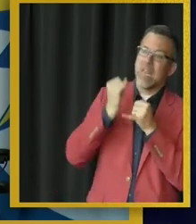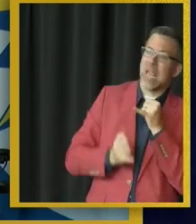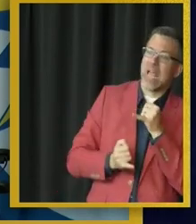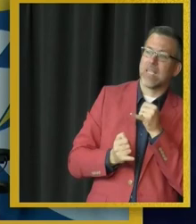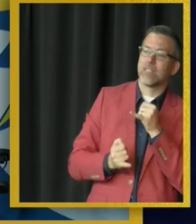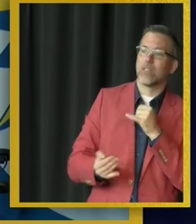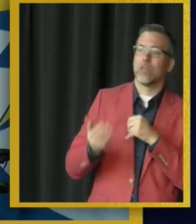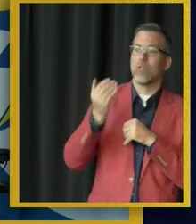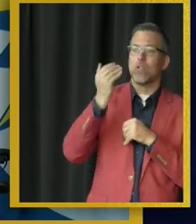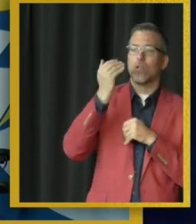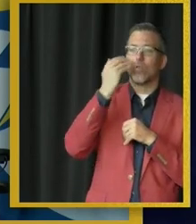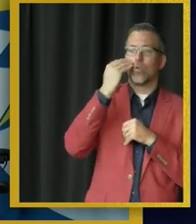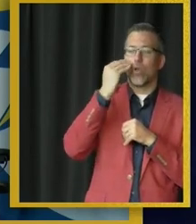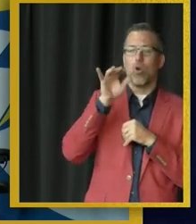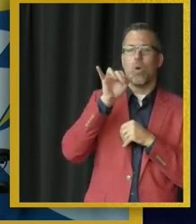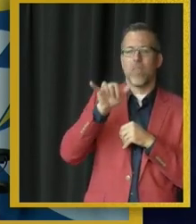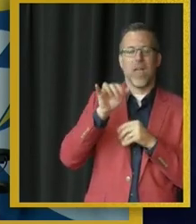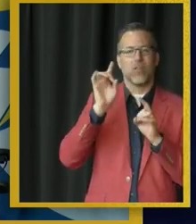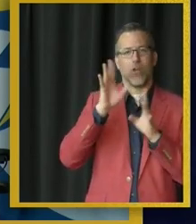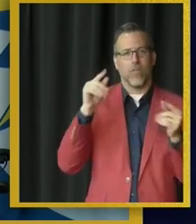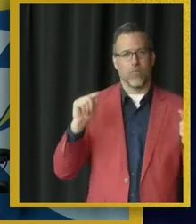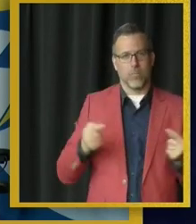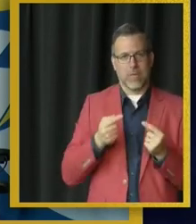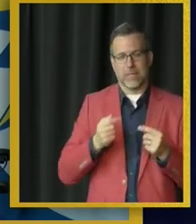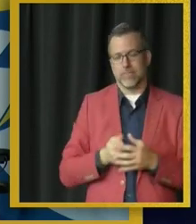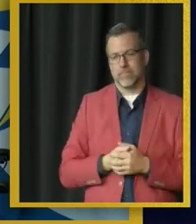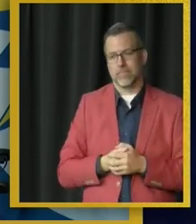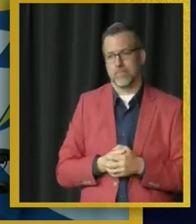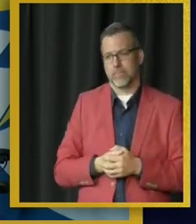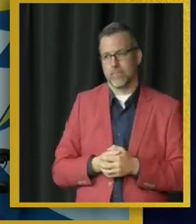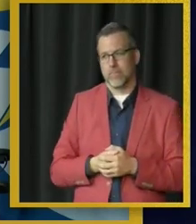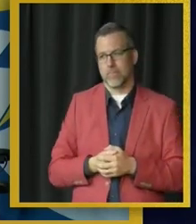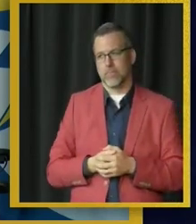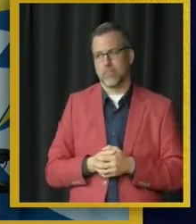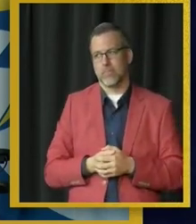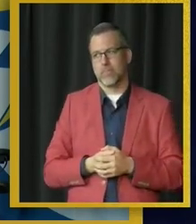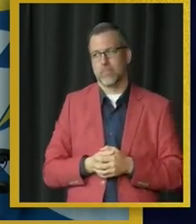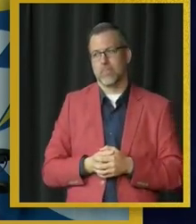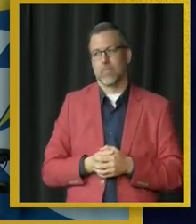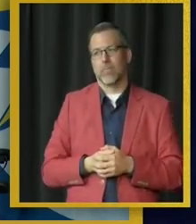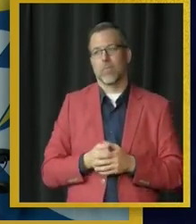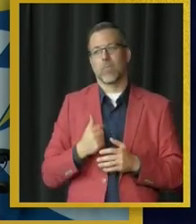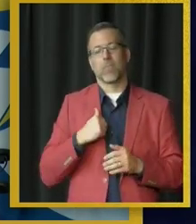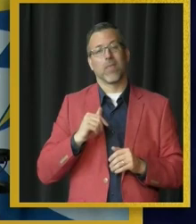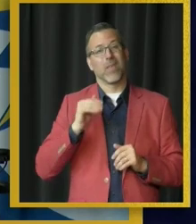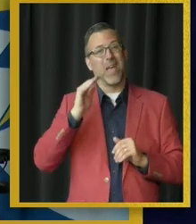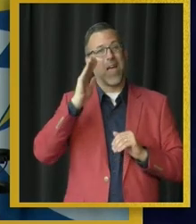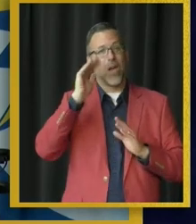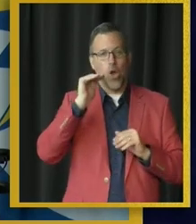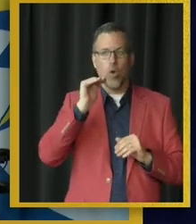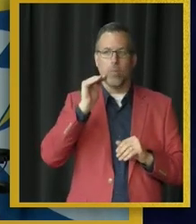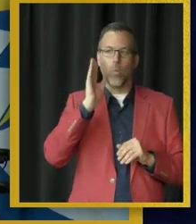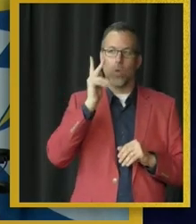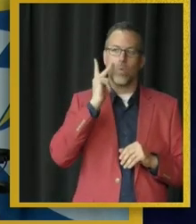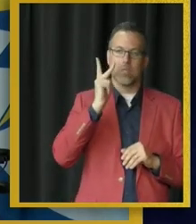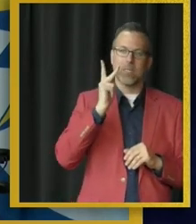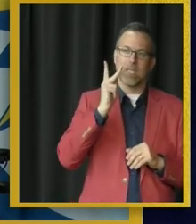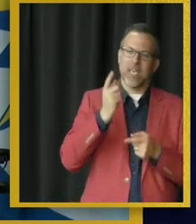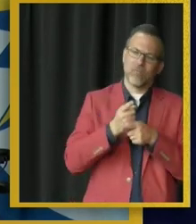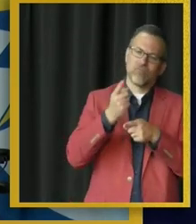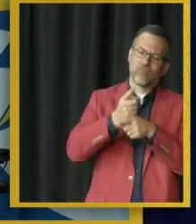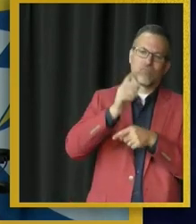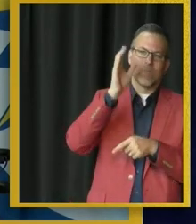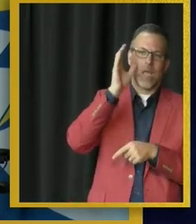that unimaginable pain. And like all of us, I am hopeful that we'll see common sense gun violence